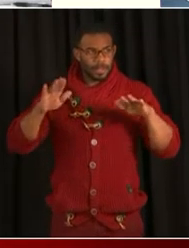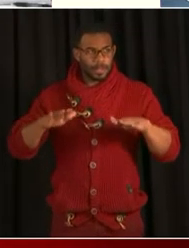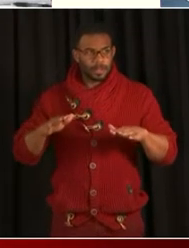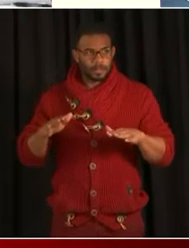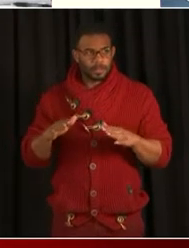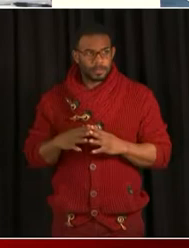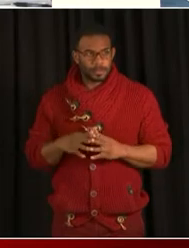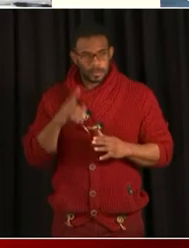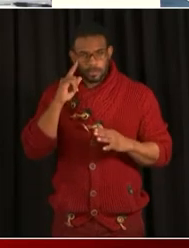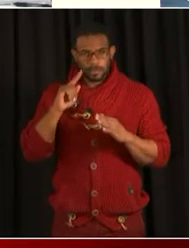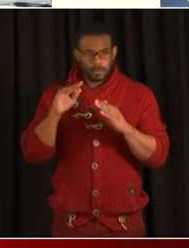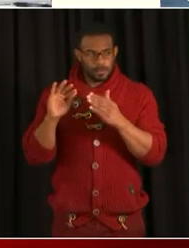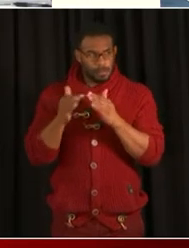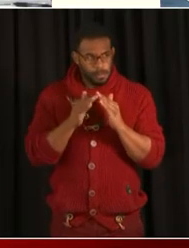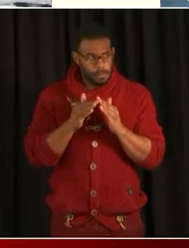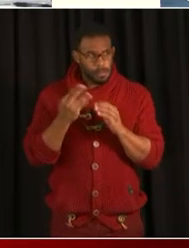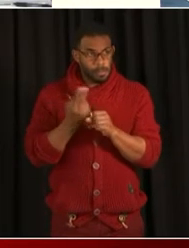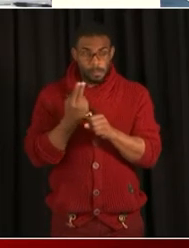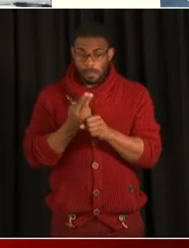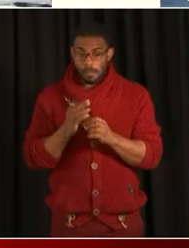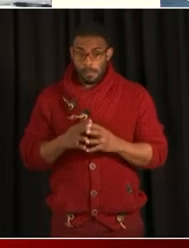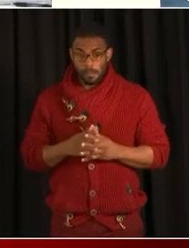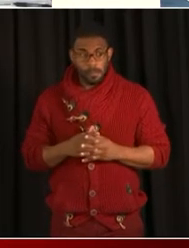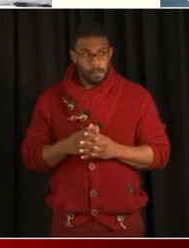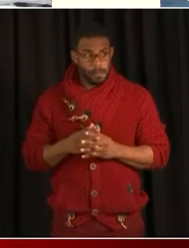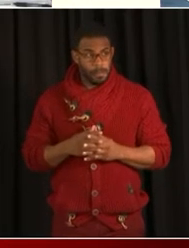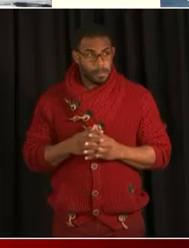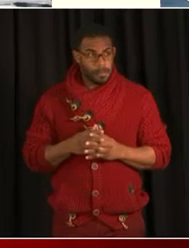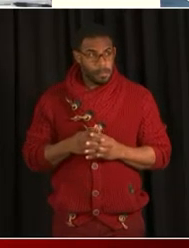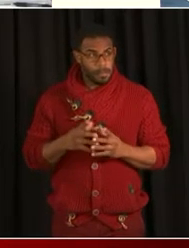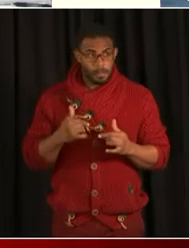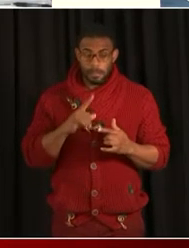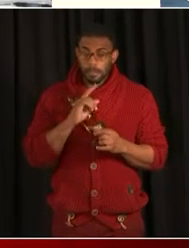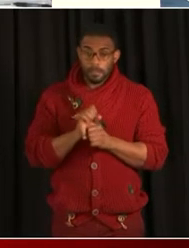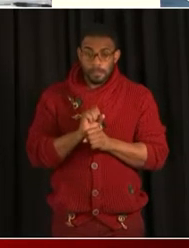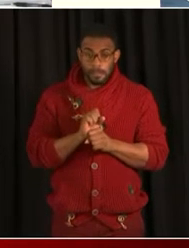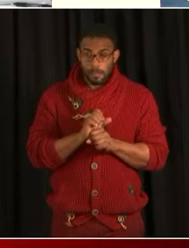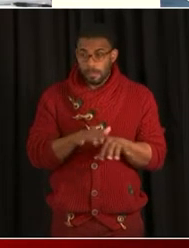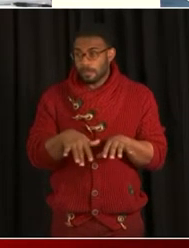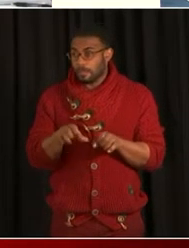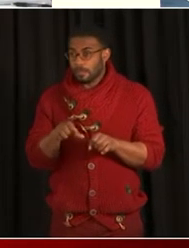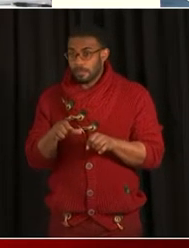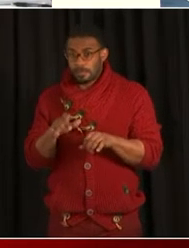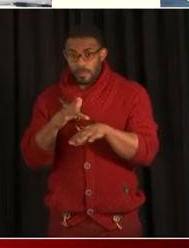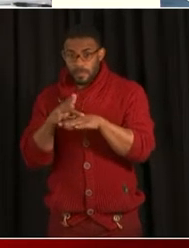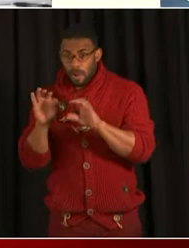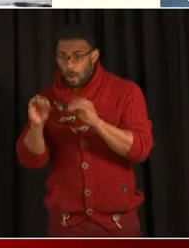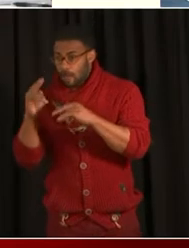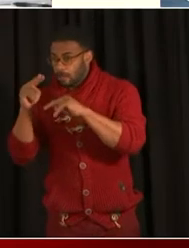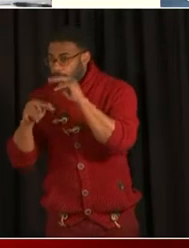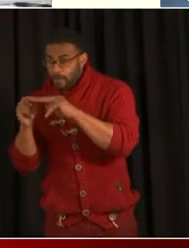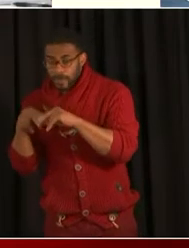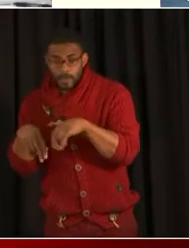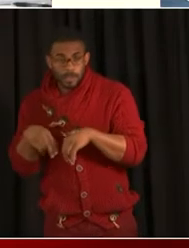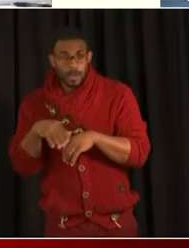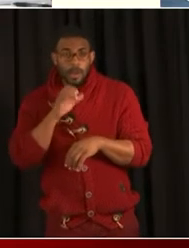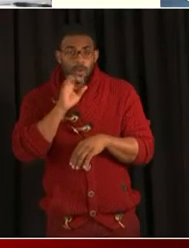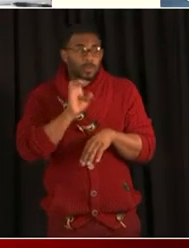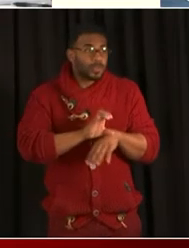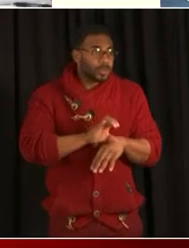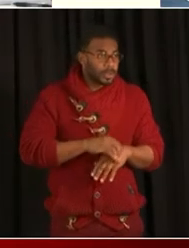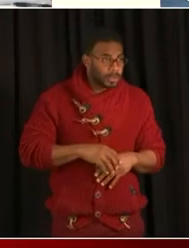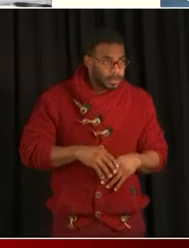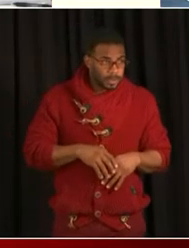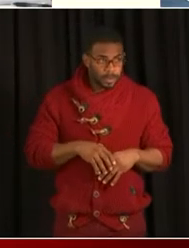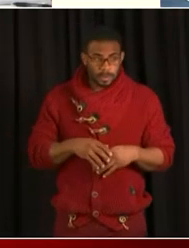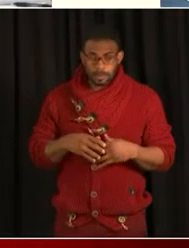activating them for community use. We've pretty much taken vacant office buildings, old